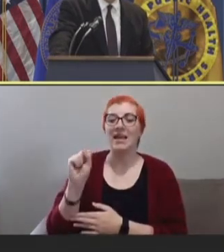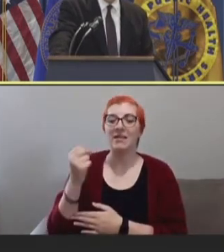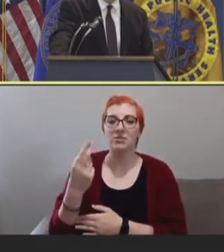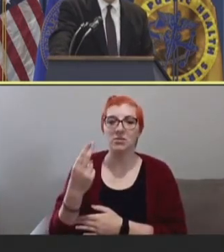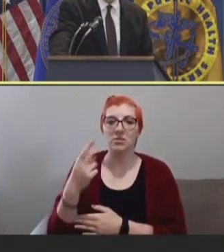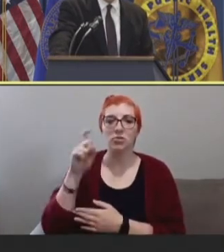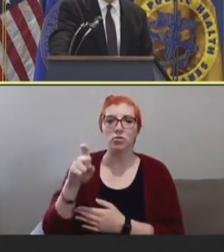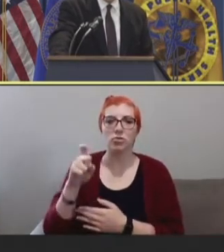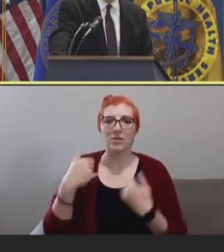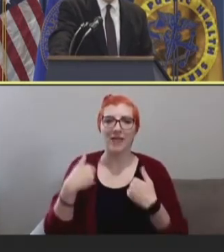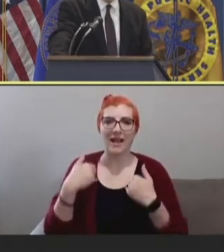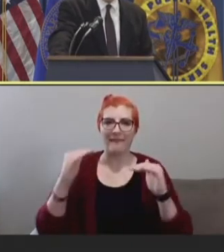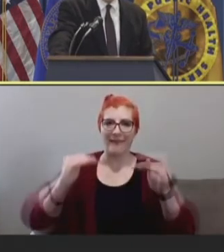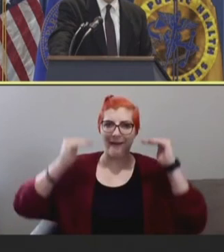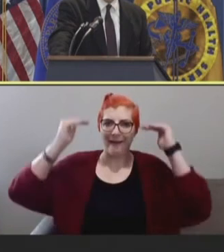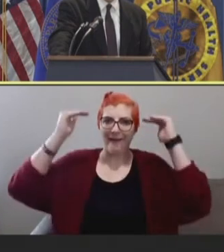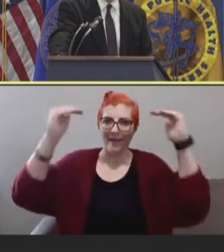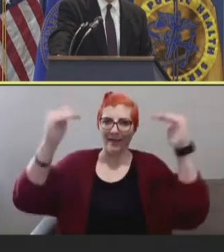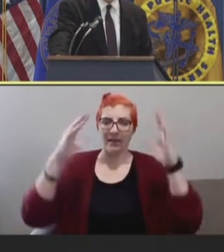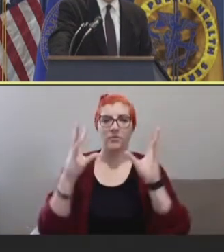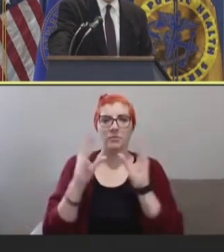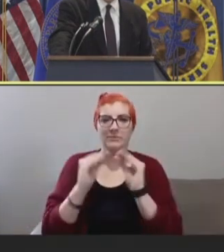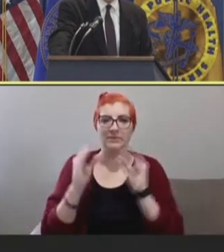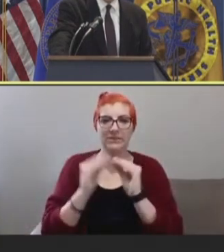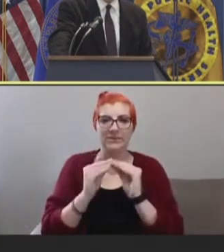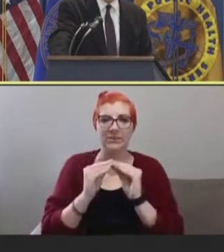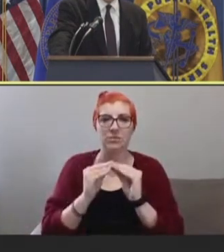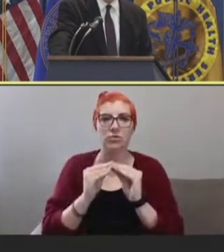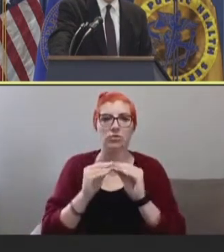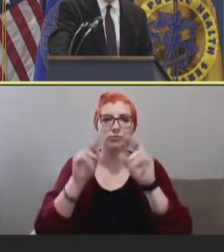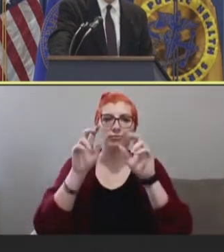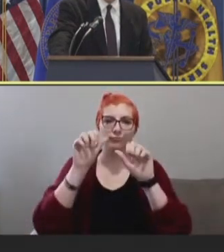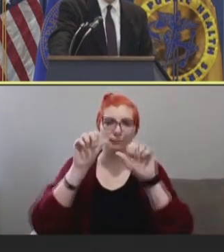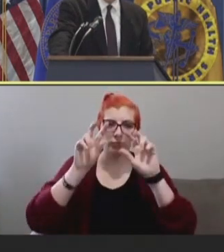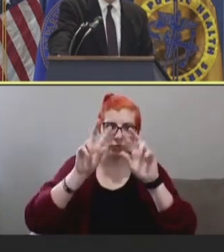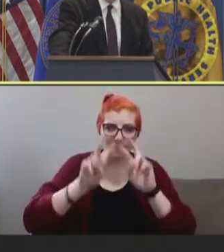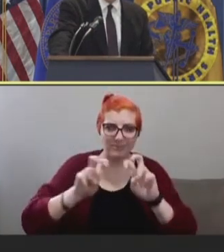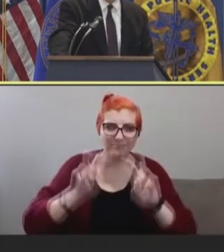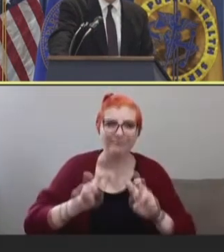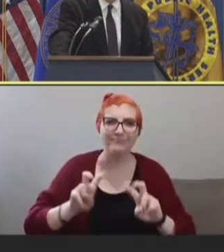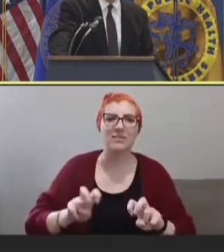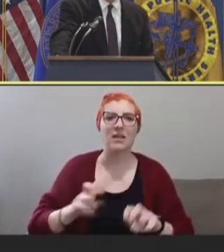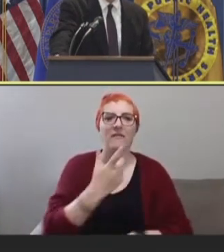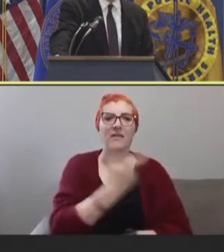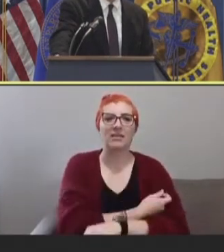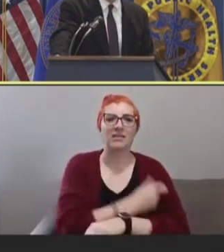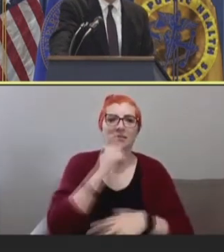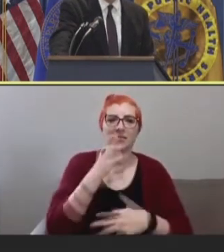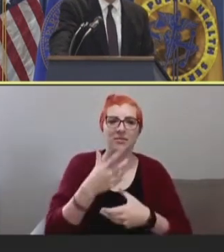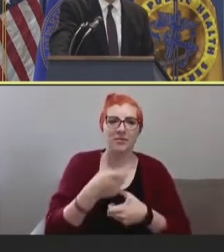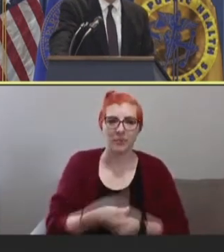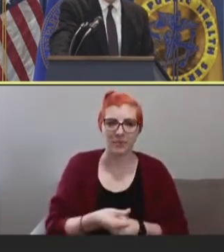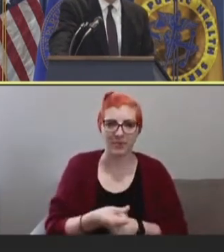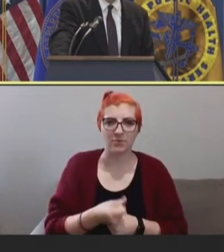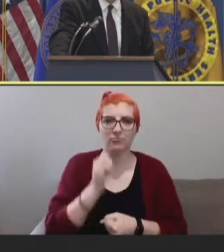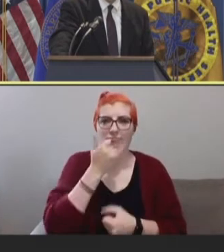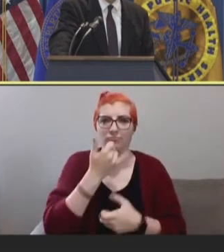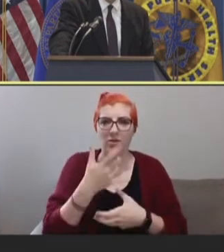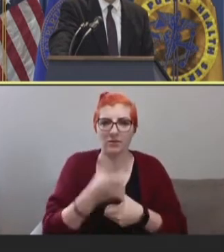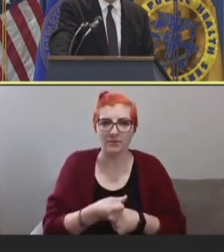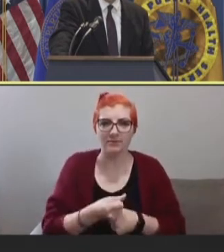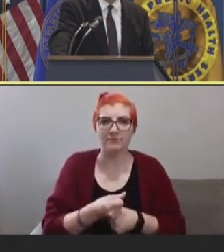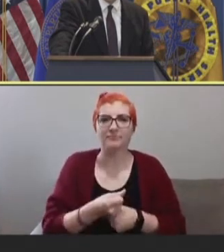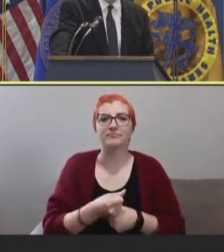to assess the vaccine misinformation and disinformation ecosystem and identify sources, dissemination